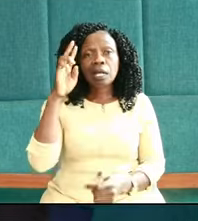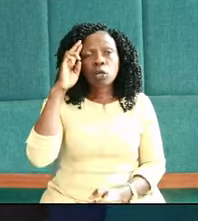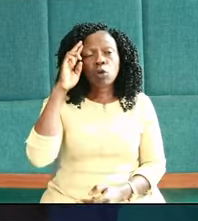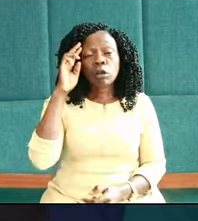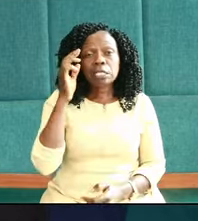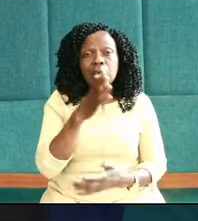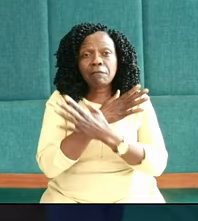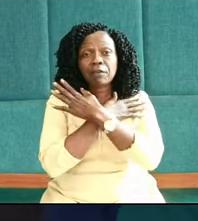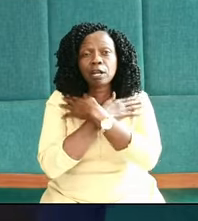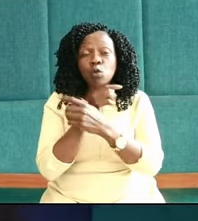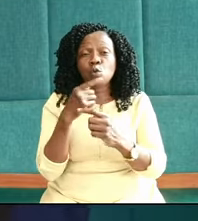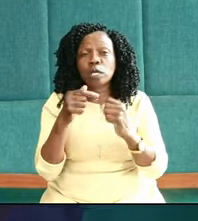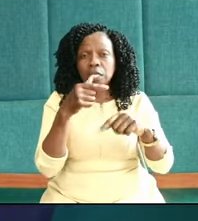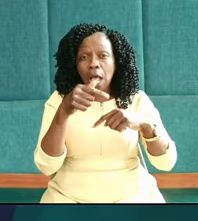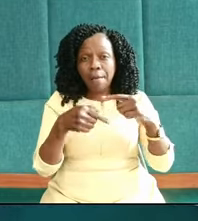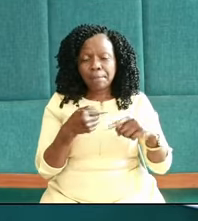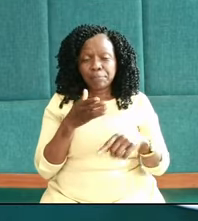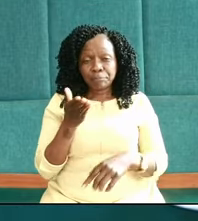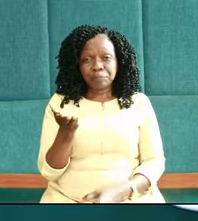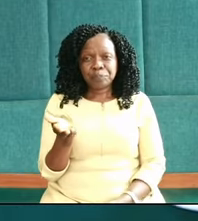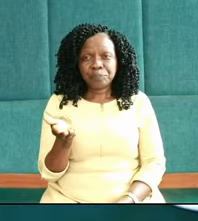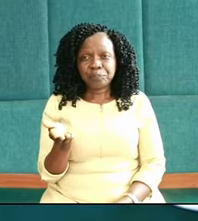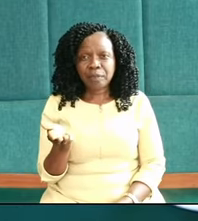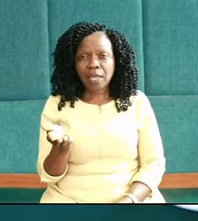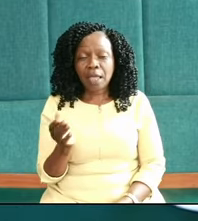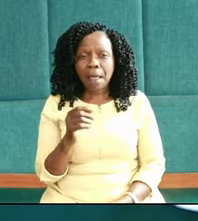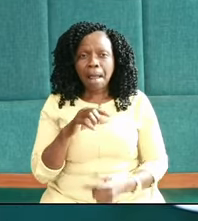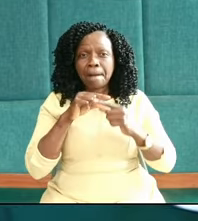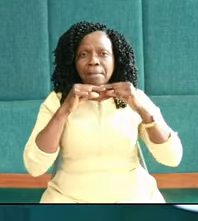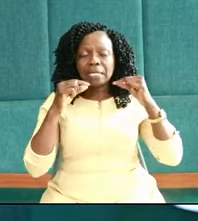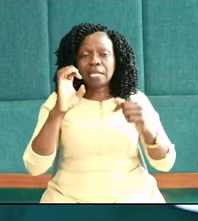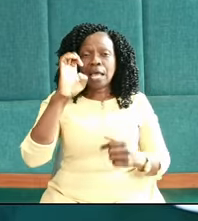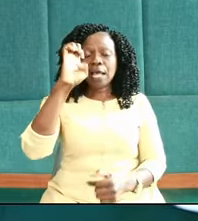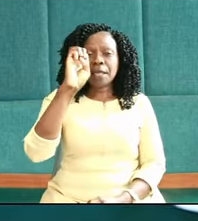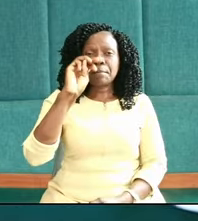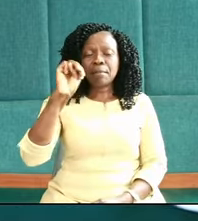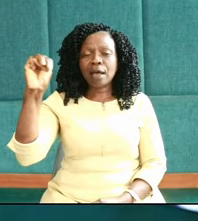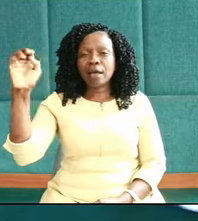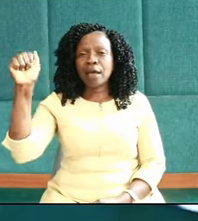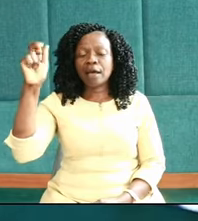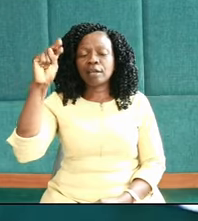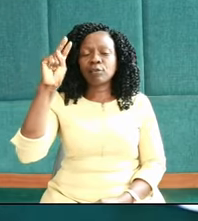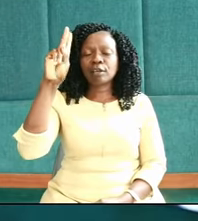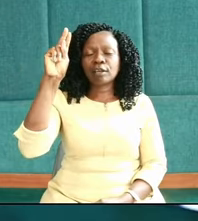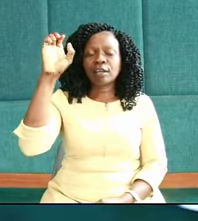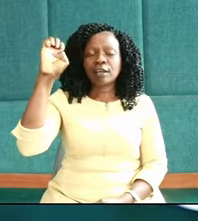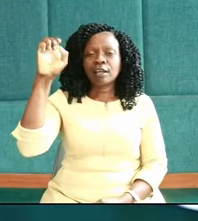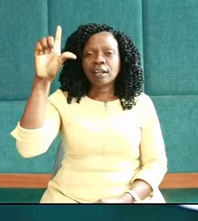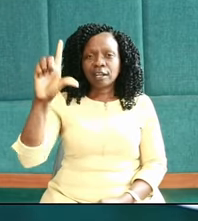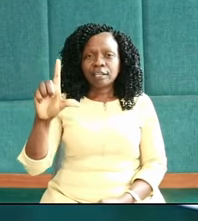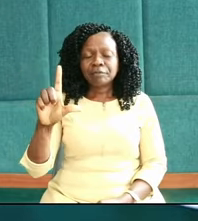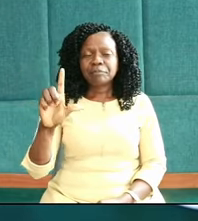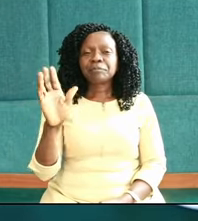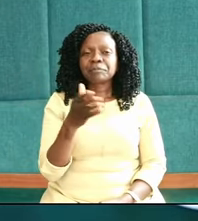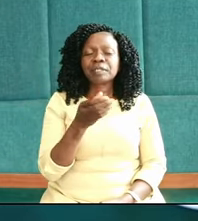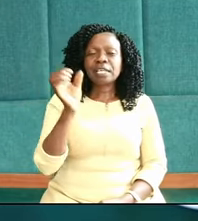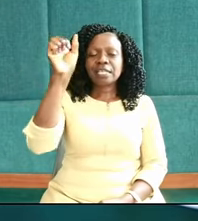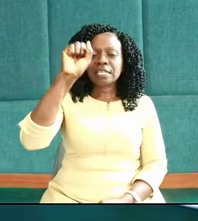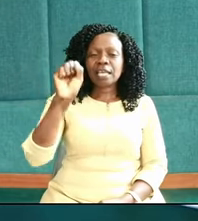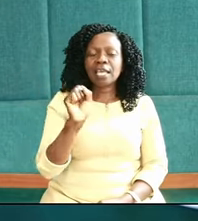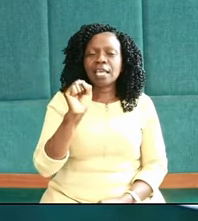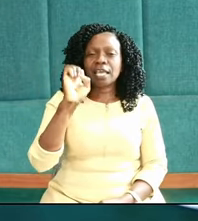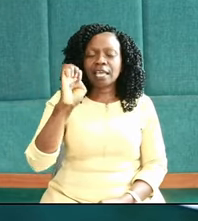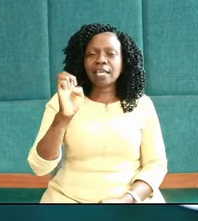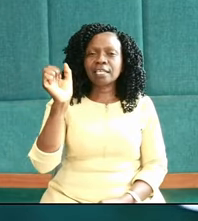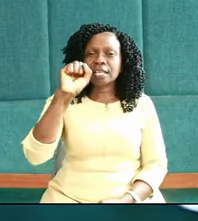recognize a friend who has come, Pastor Emmanuel Zeizei Jr.